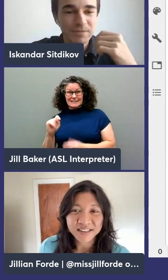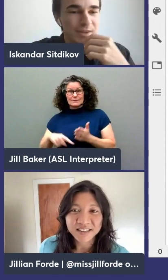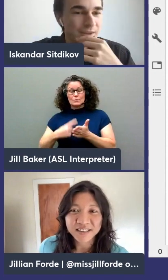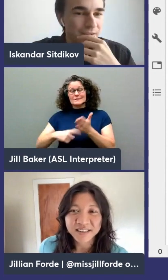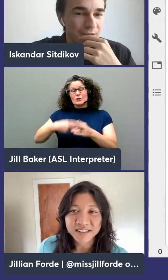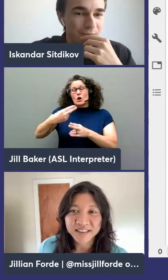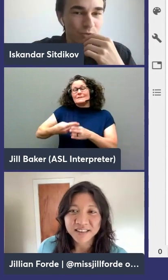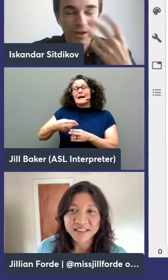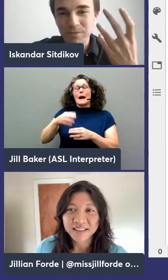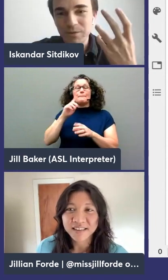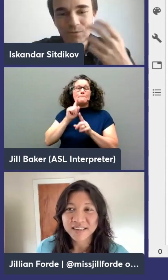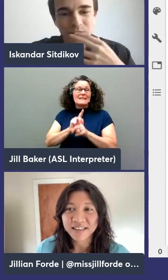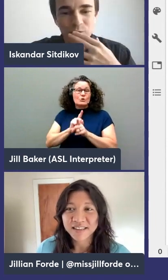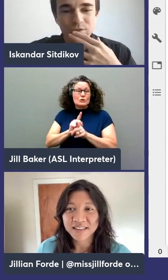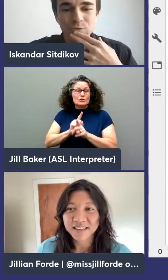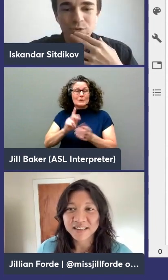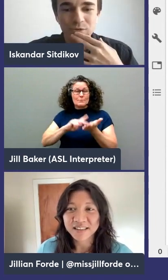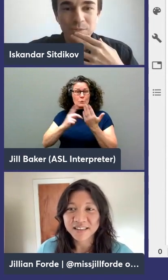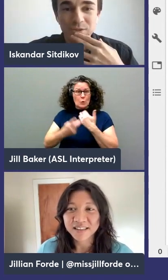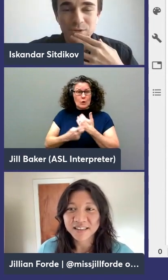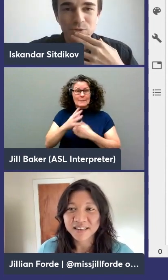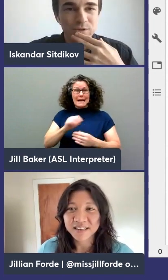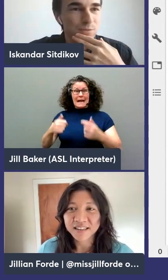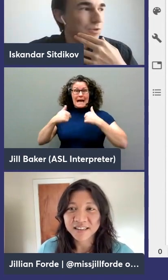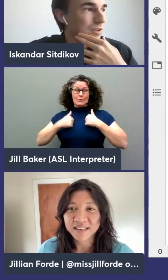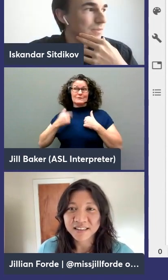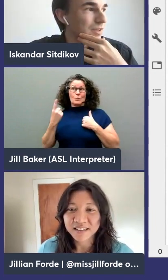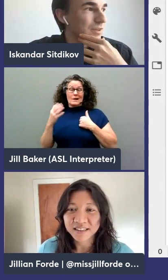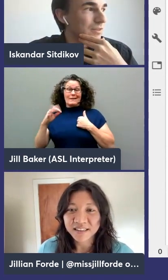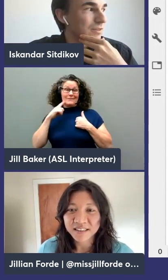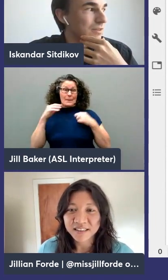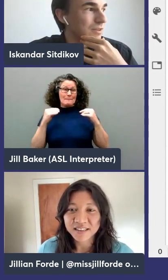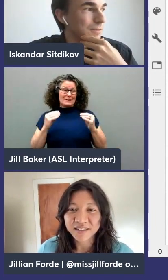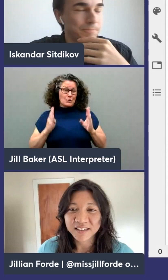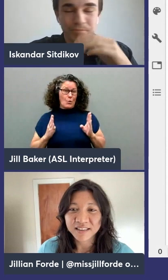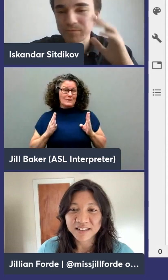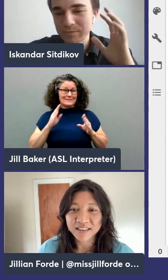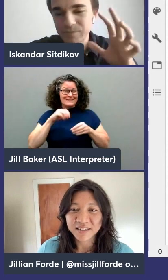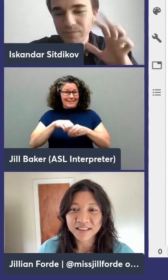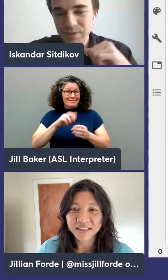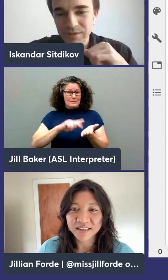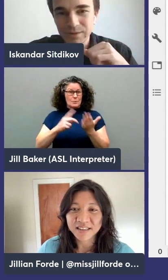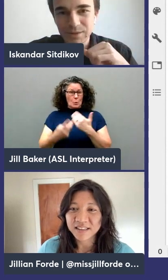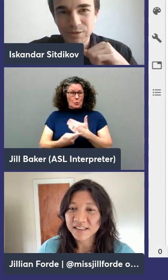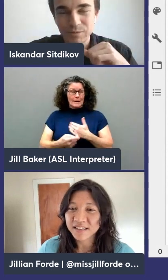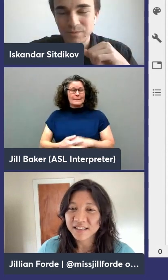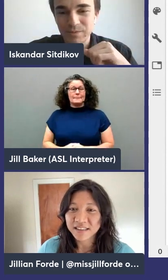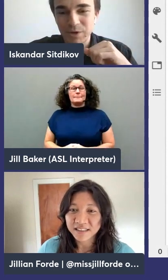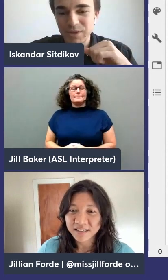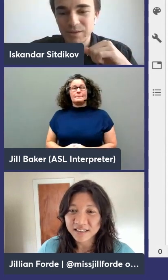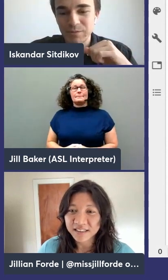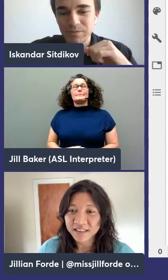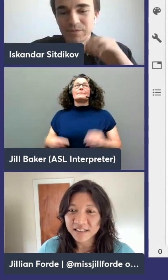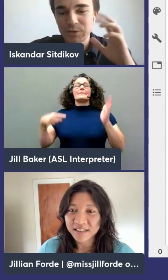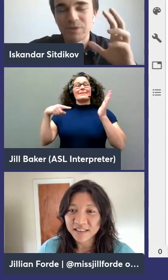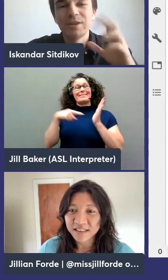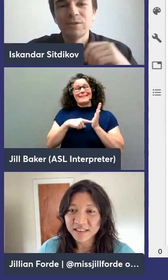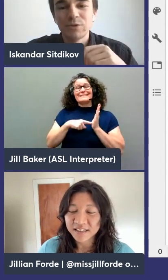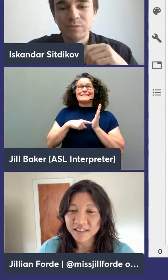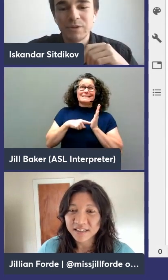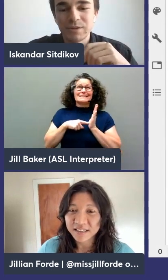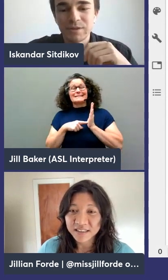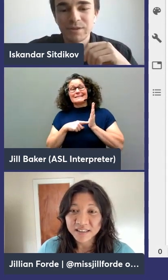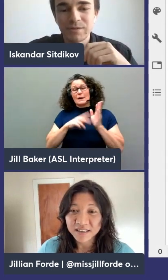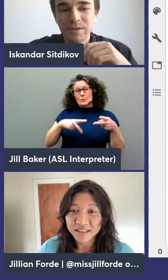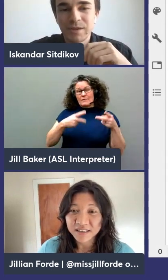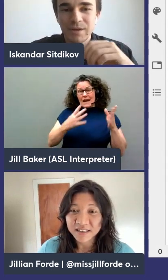mentorship program, and I was the one of the mentors on this program, and this provider